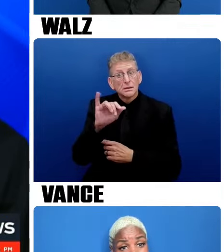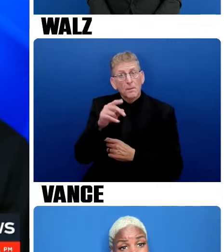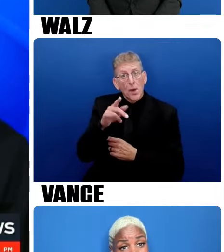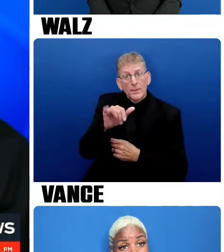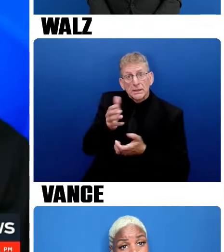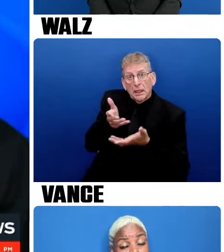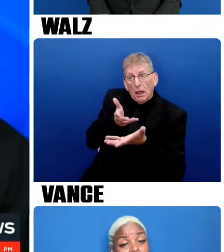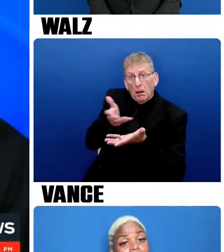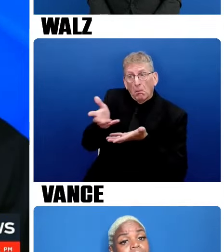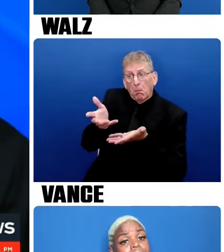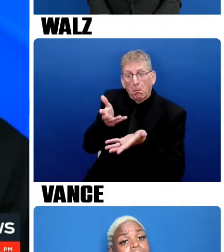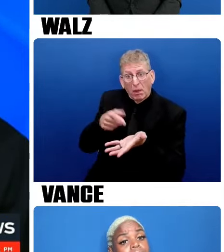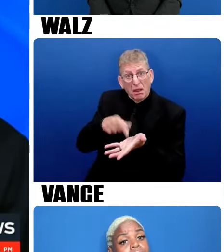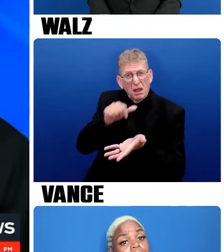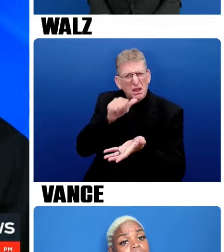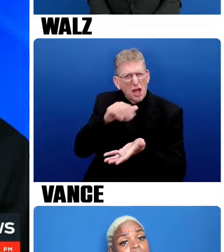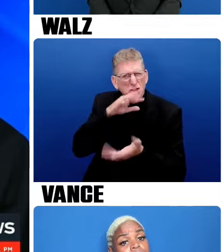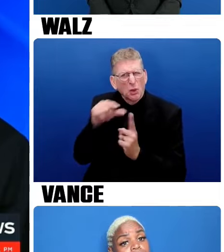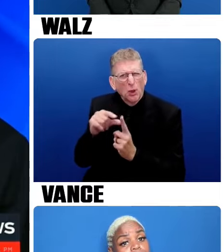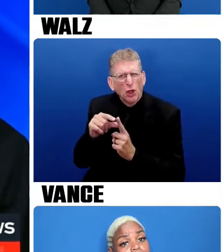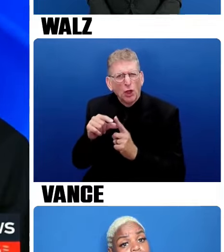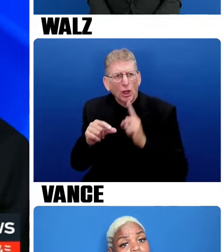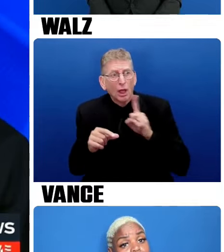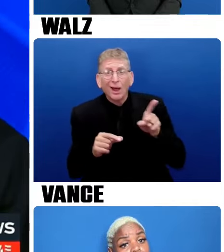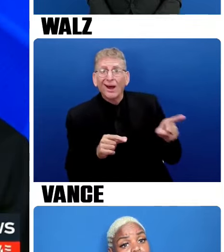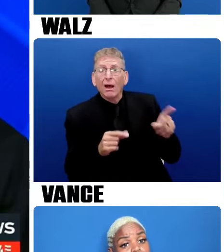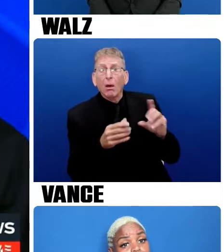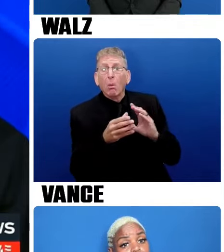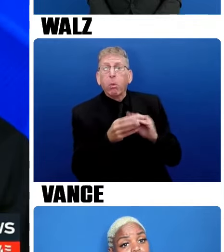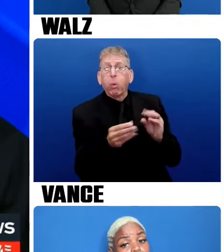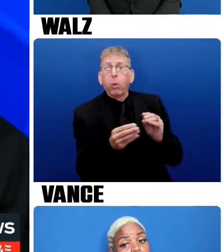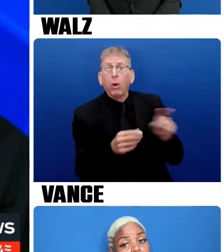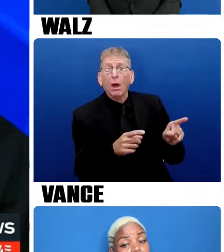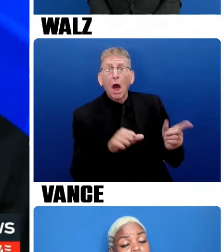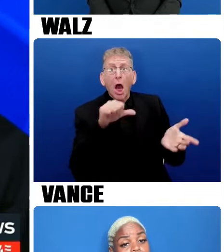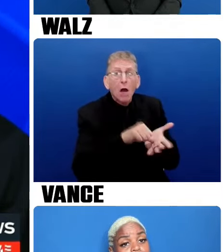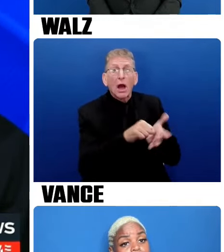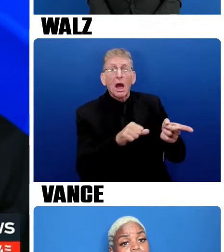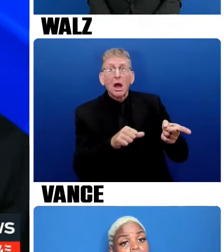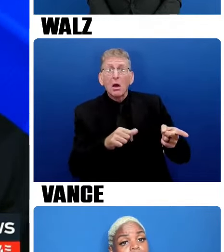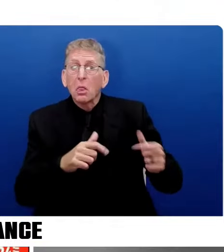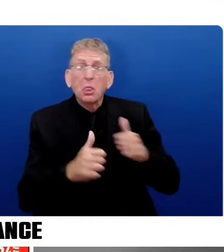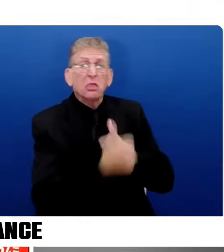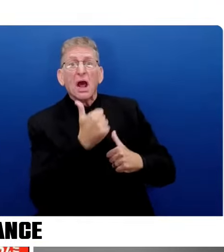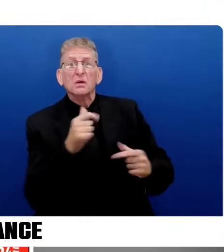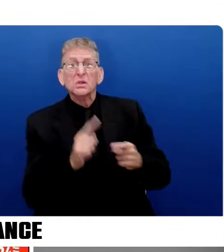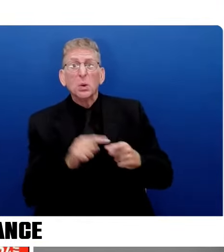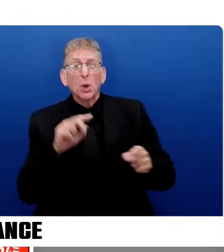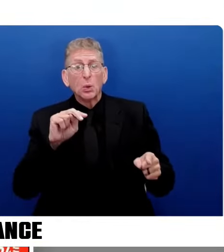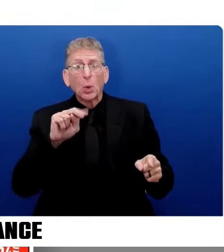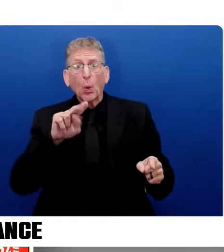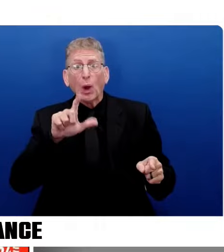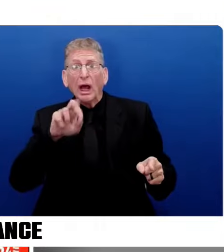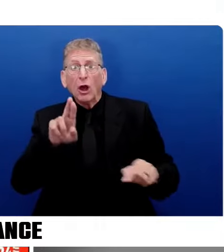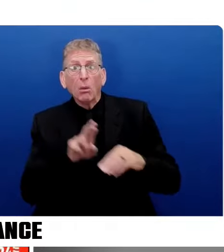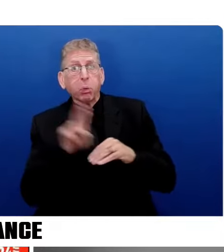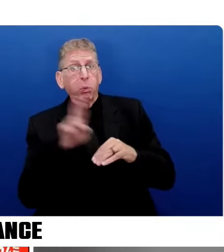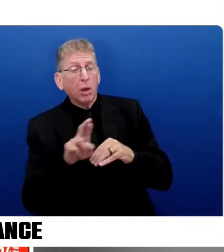ever been. And Governor Walz, you blame Donald Trump, who has been the vice president for the last 3.5 years, and the answer is your running mate, not